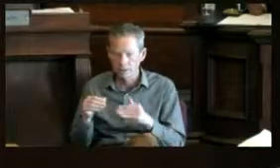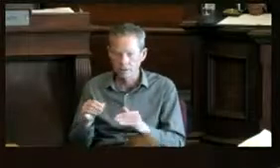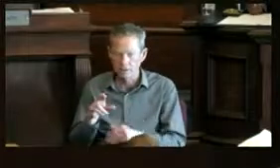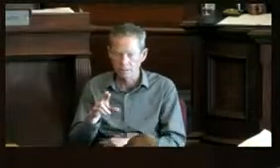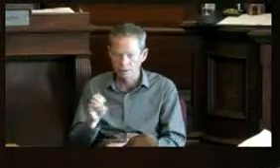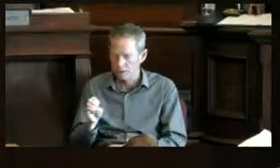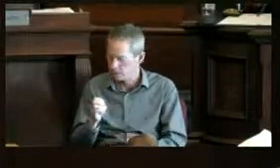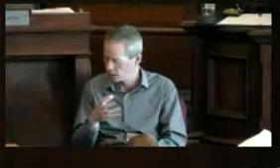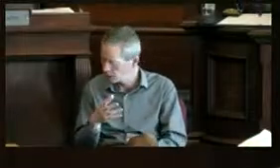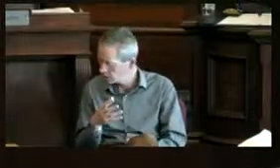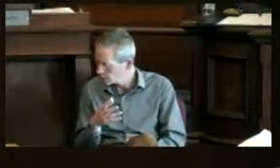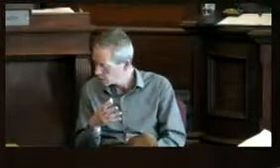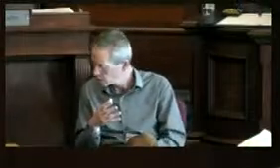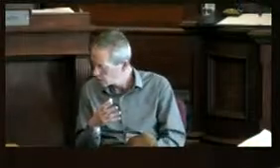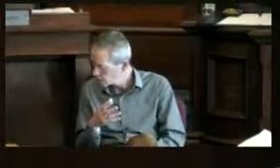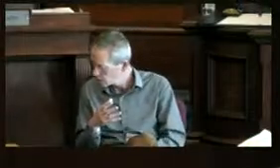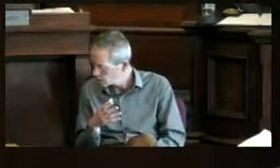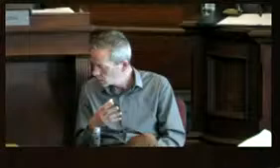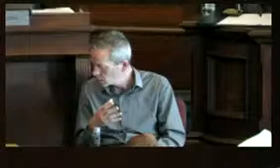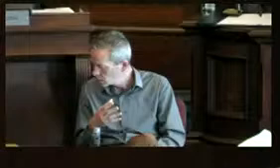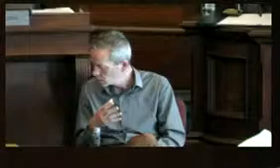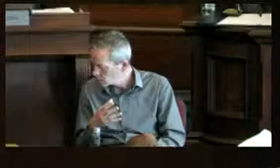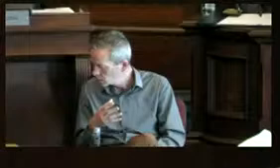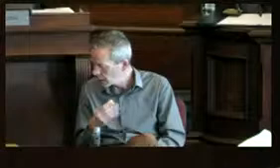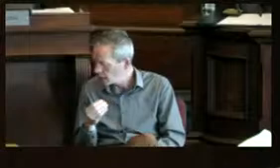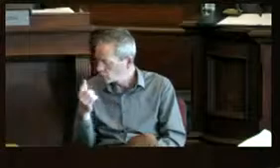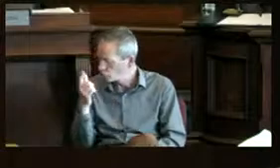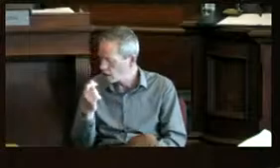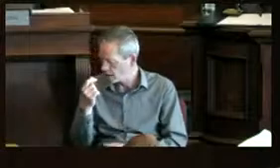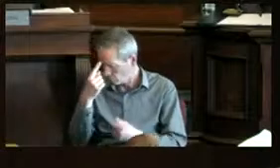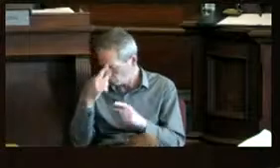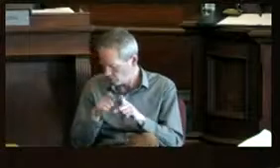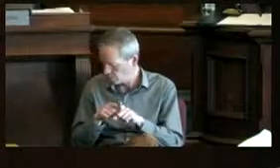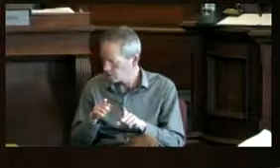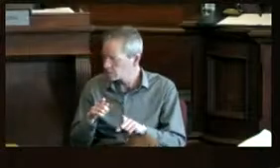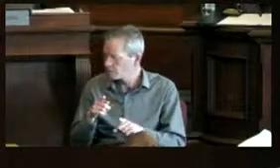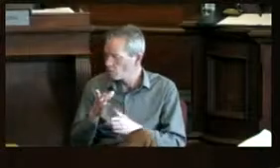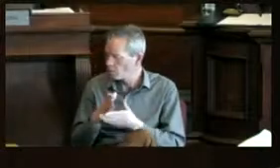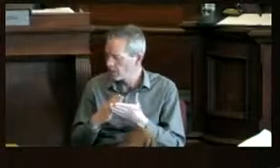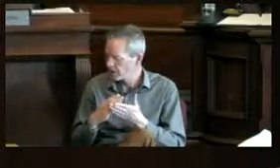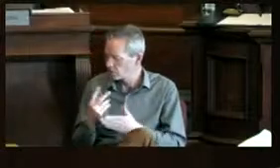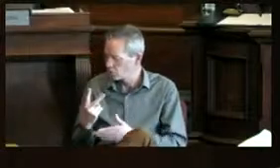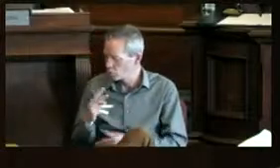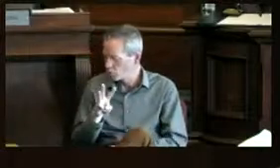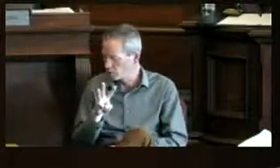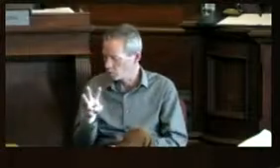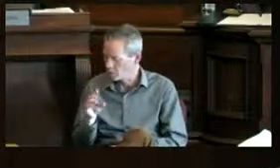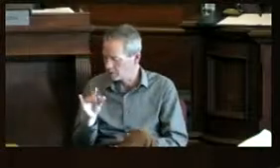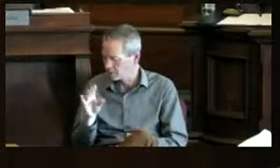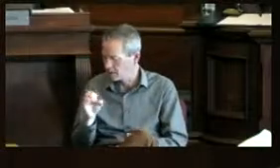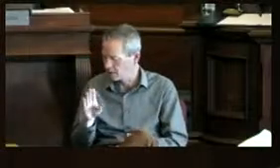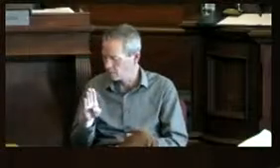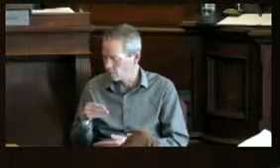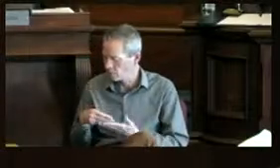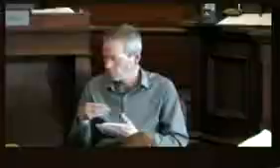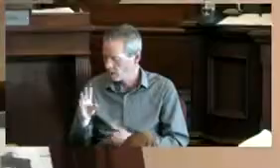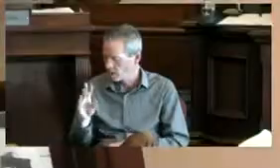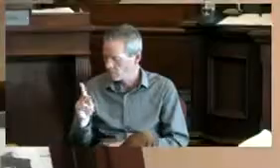estate and grant agreements for the Buy the Block program phase two, going on to the west side. Any council member